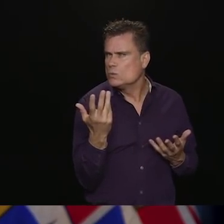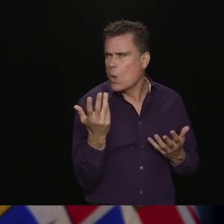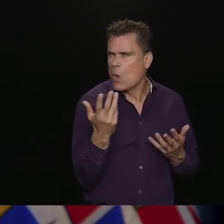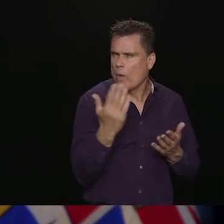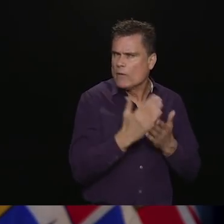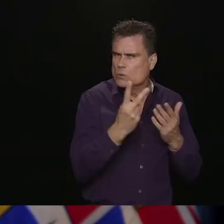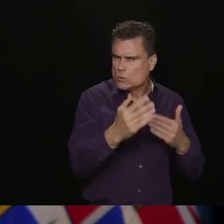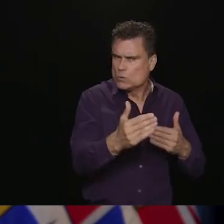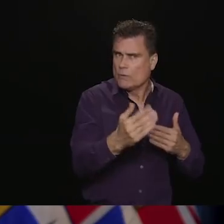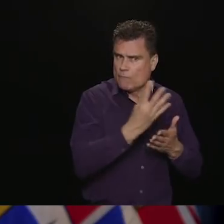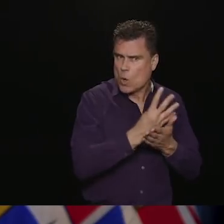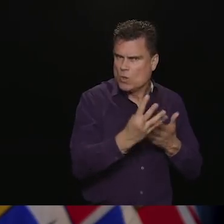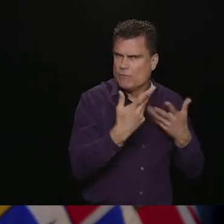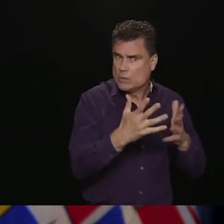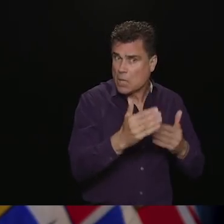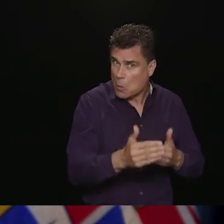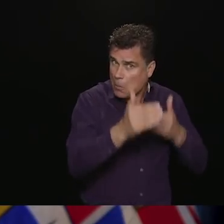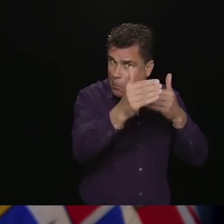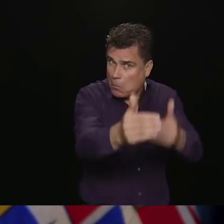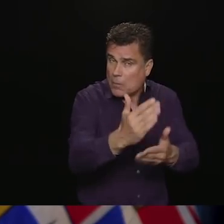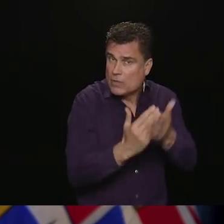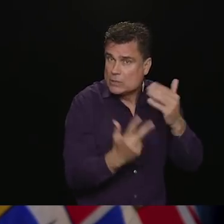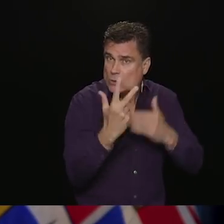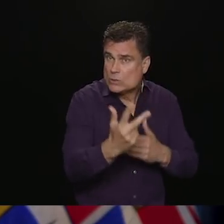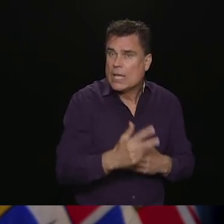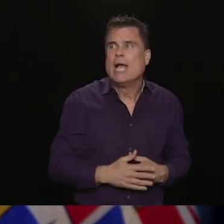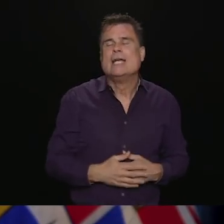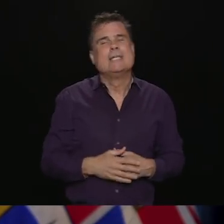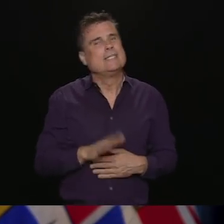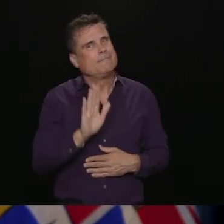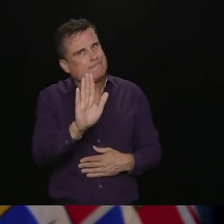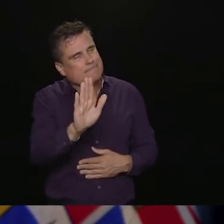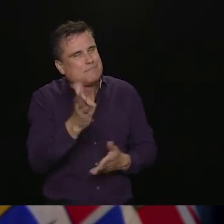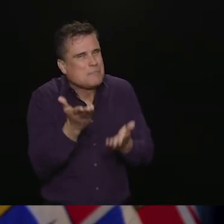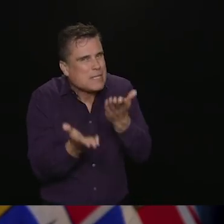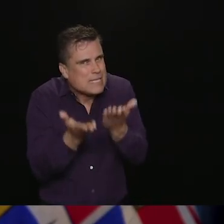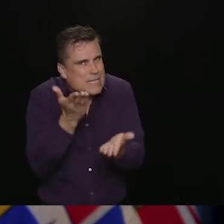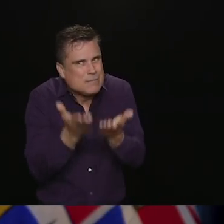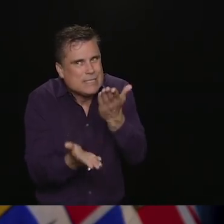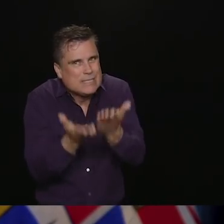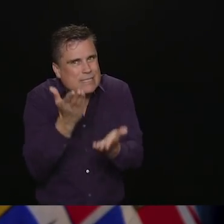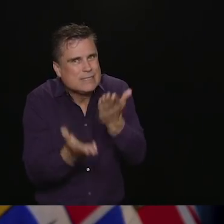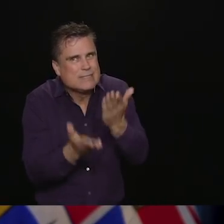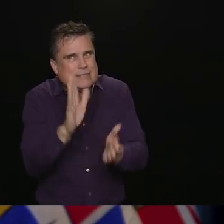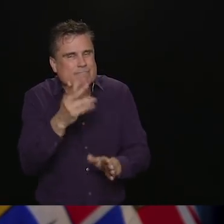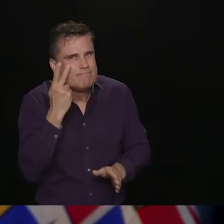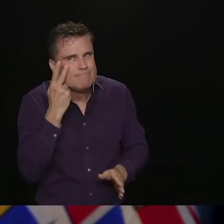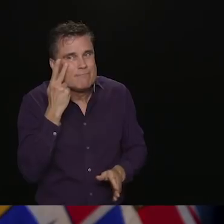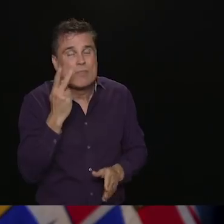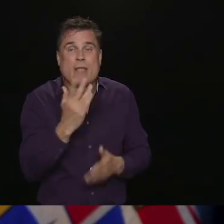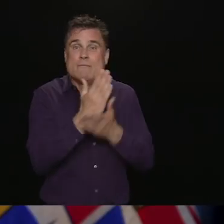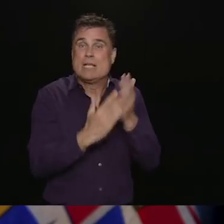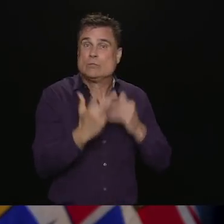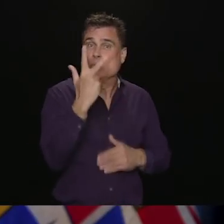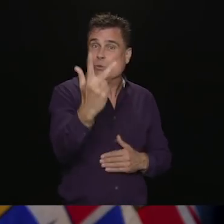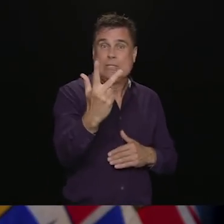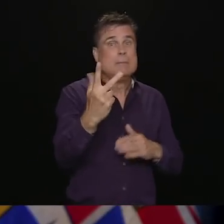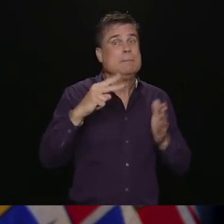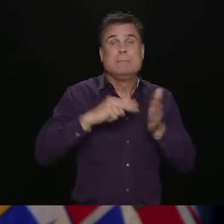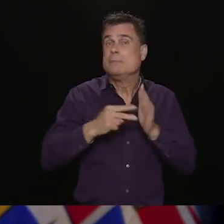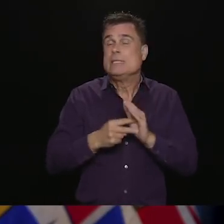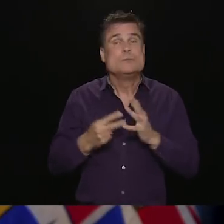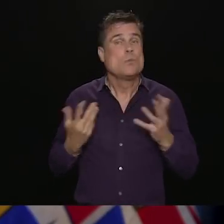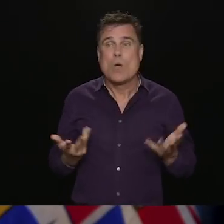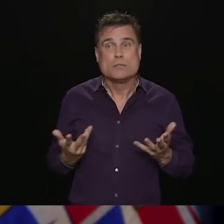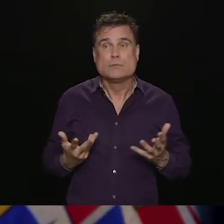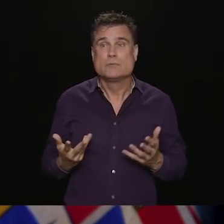it's not yes, we're in phase three. It's a gradual increasing of the things that we're doing. So I think I've said at the